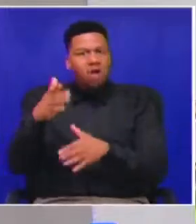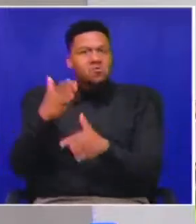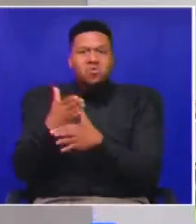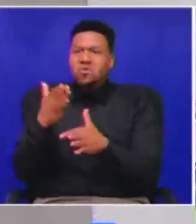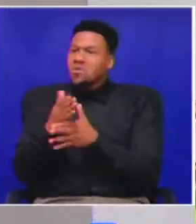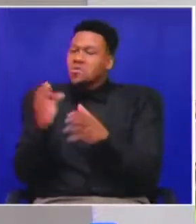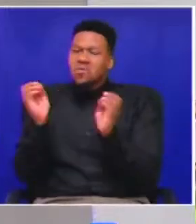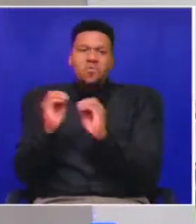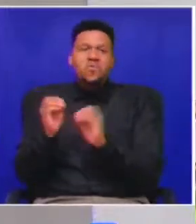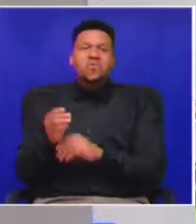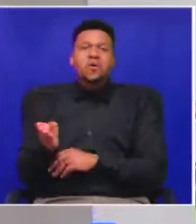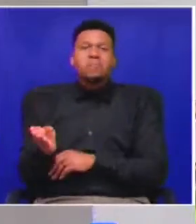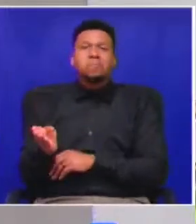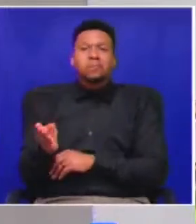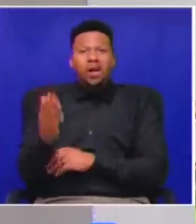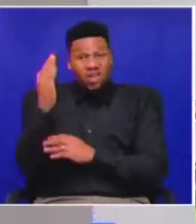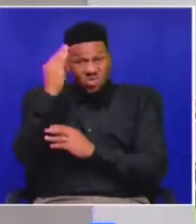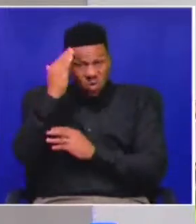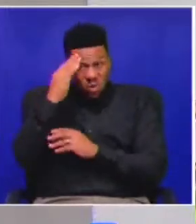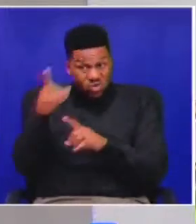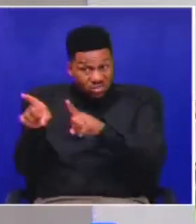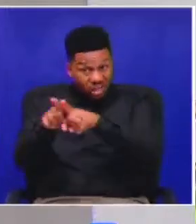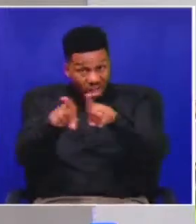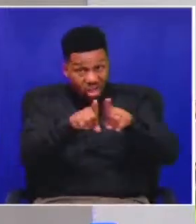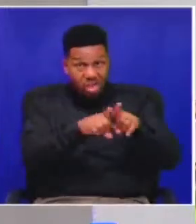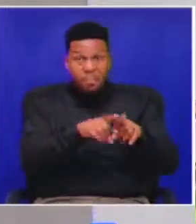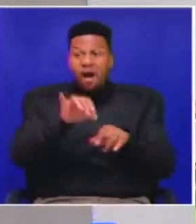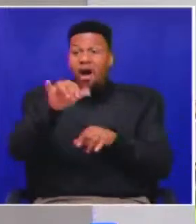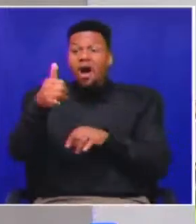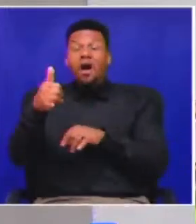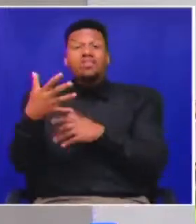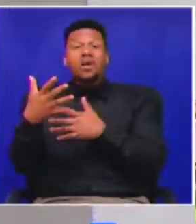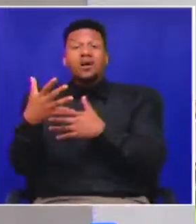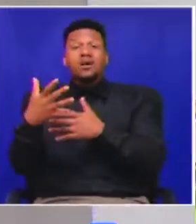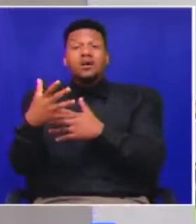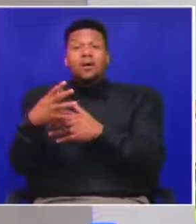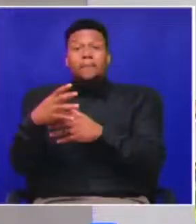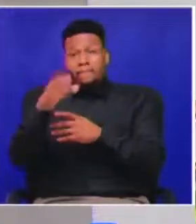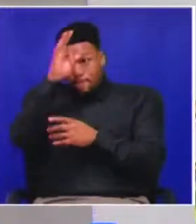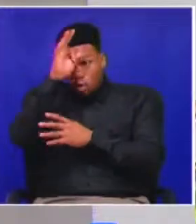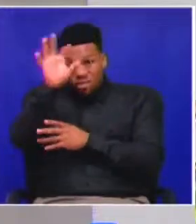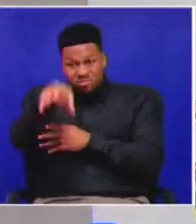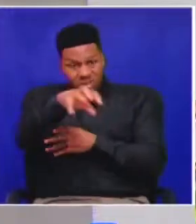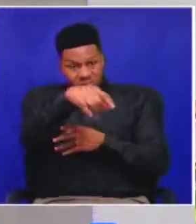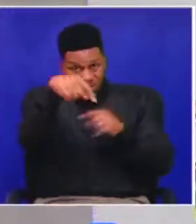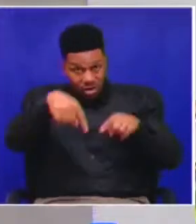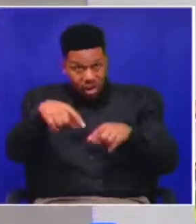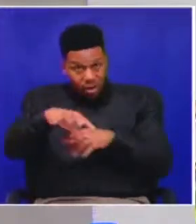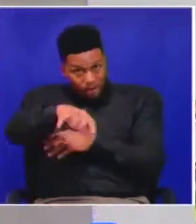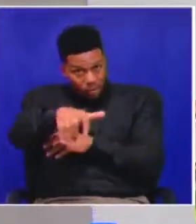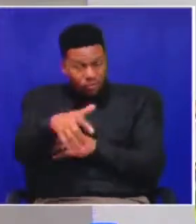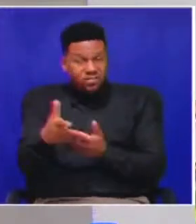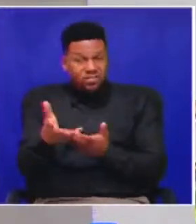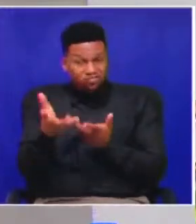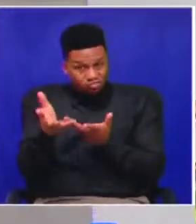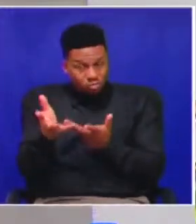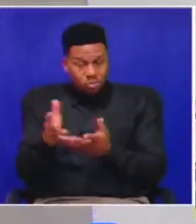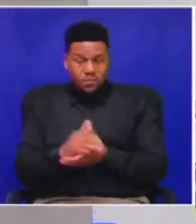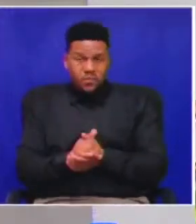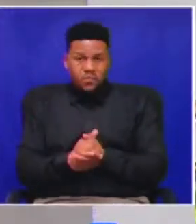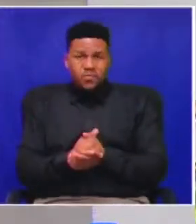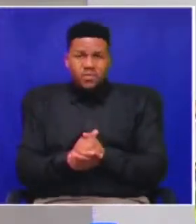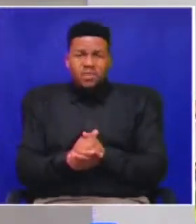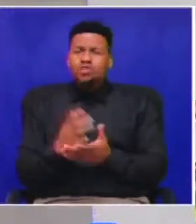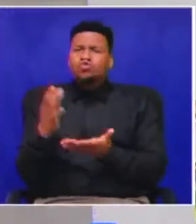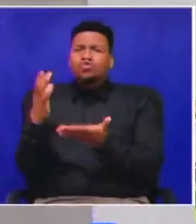with many of the other police stations in the provinces as well. In saving lives, Mr. President, what urgent,